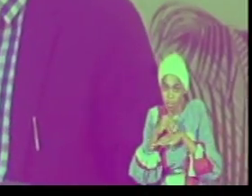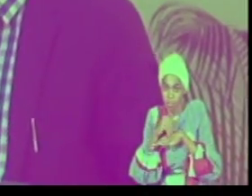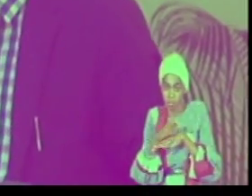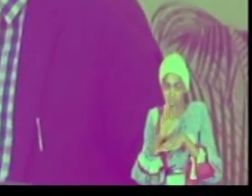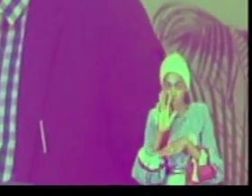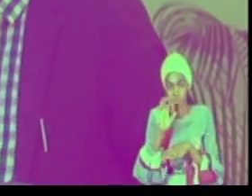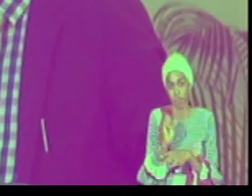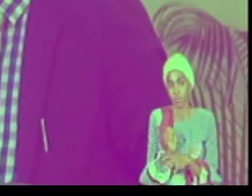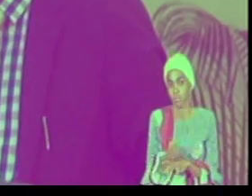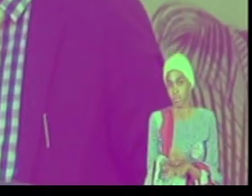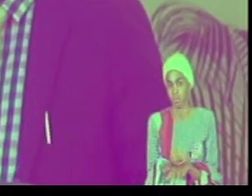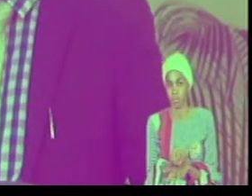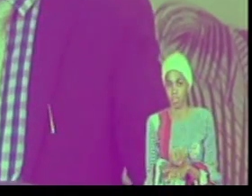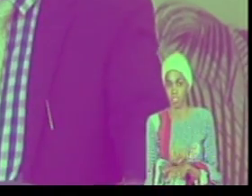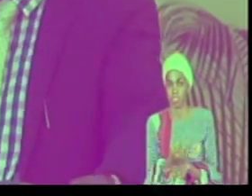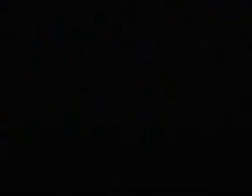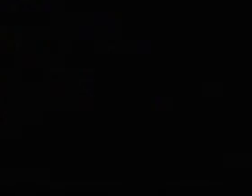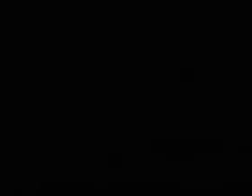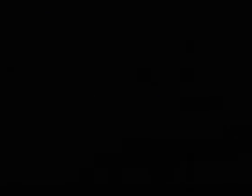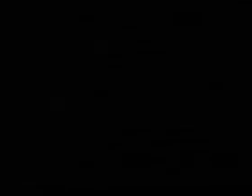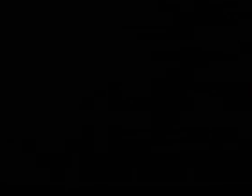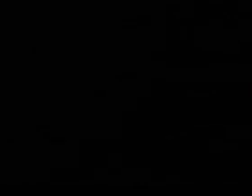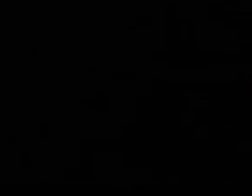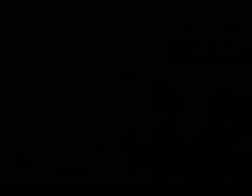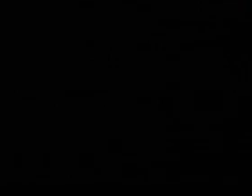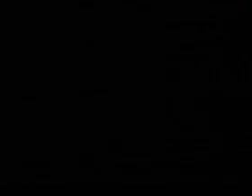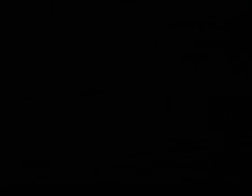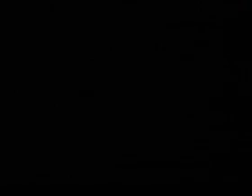of where you are, I need to also inform you that